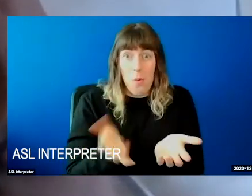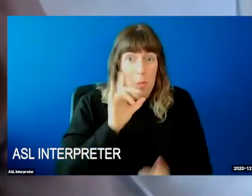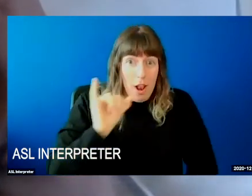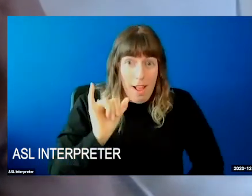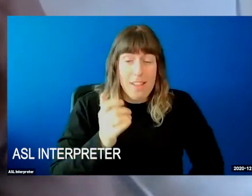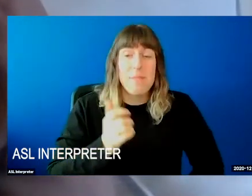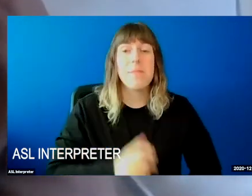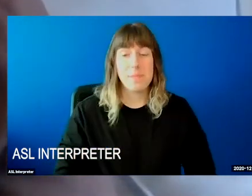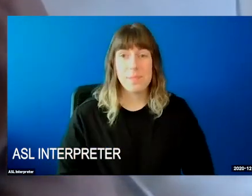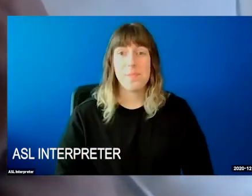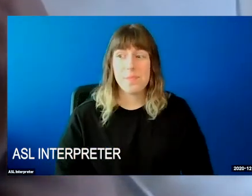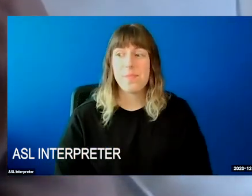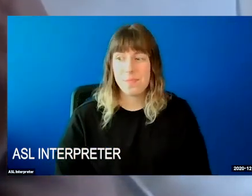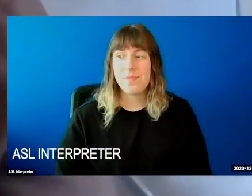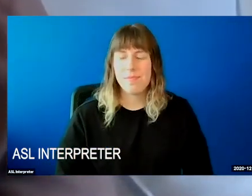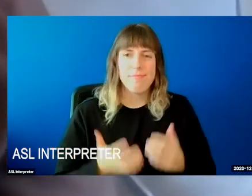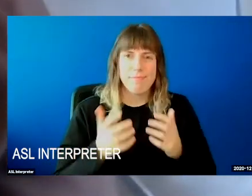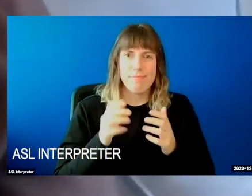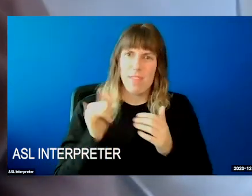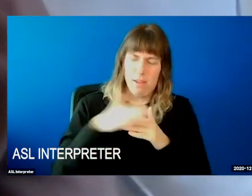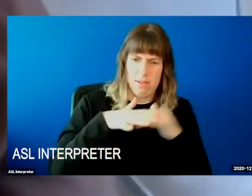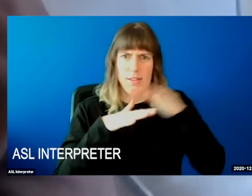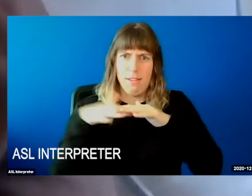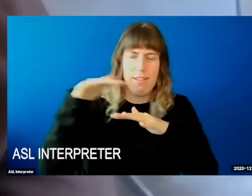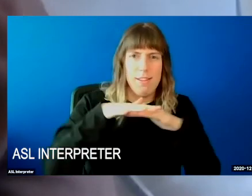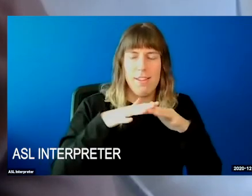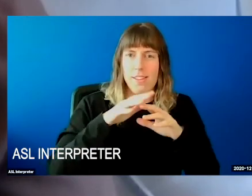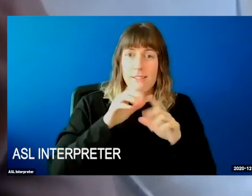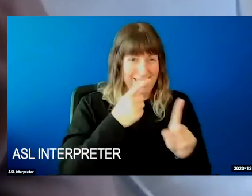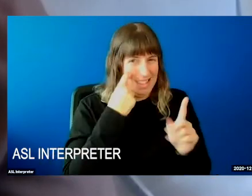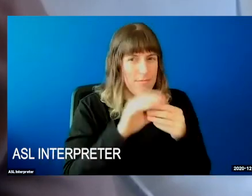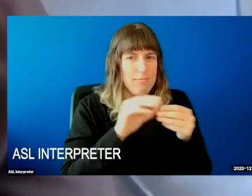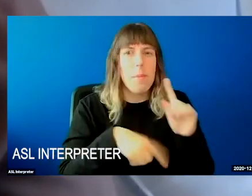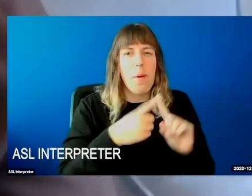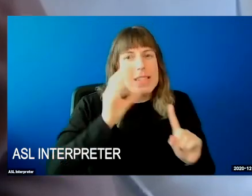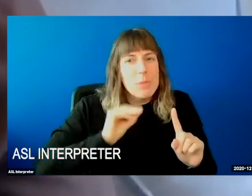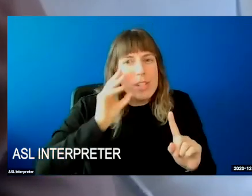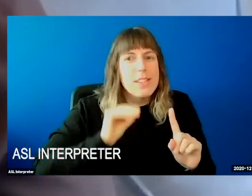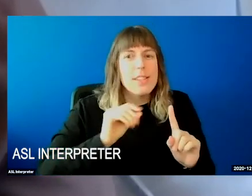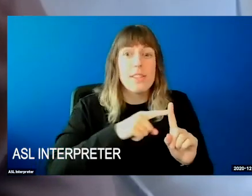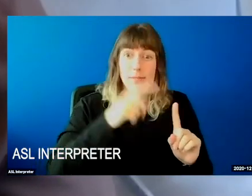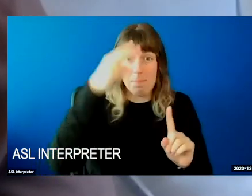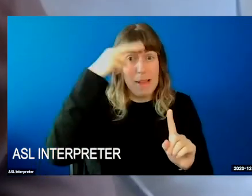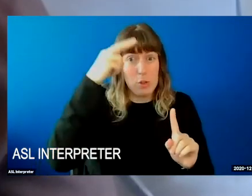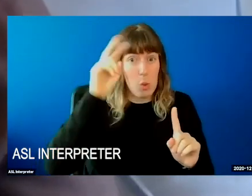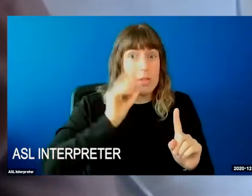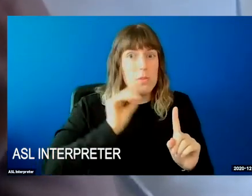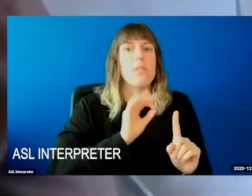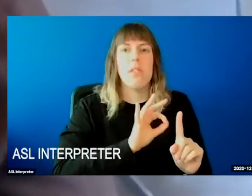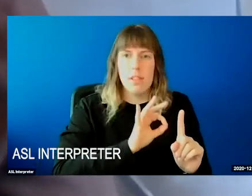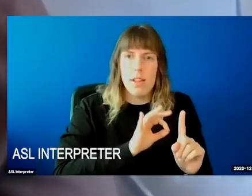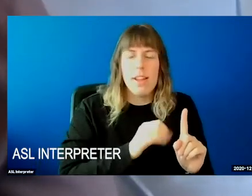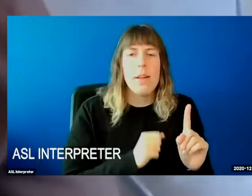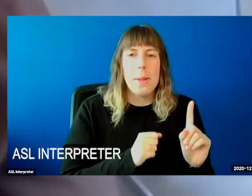given all these dynamics? So given the experiences that you're talking about, using Mexico as an example, and